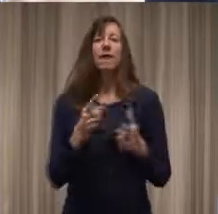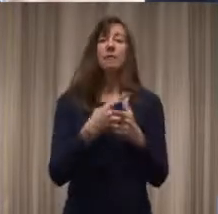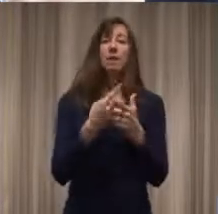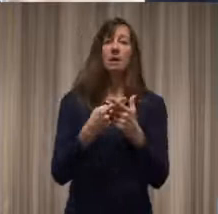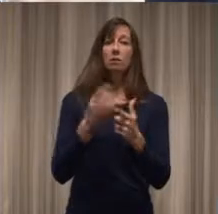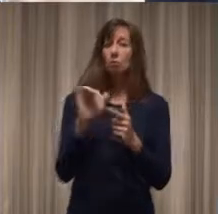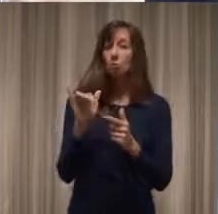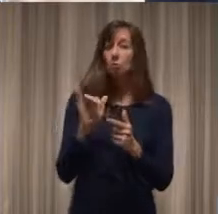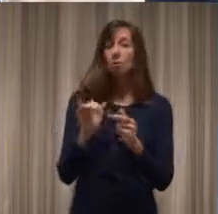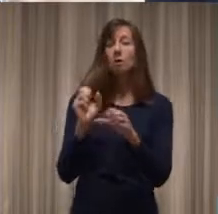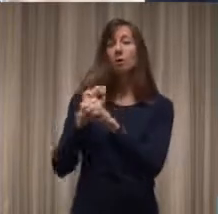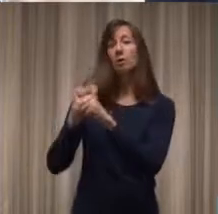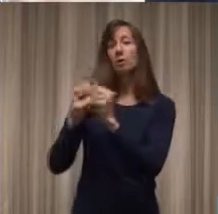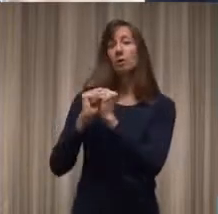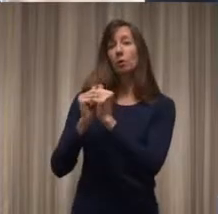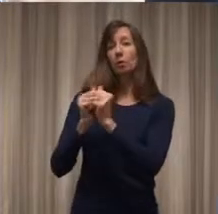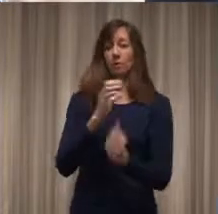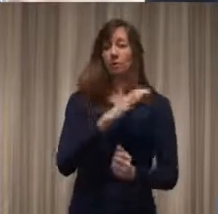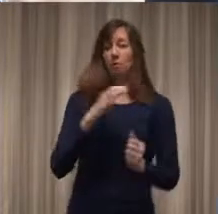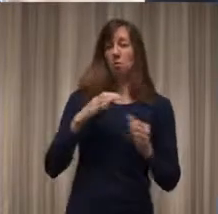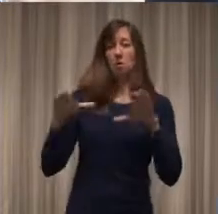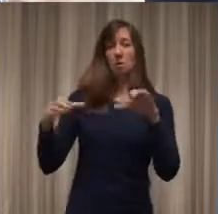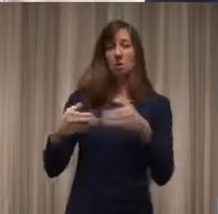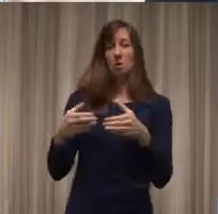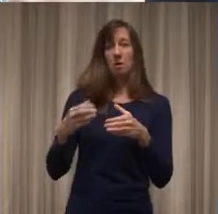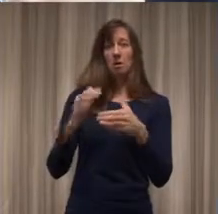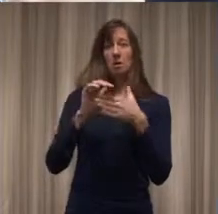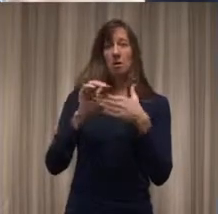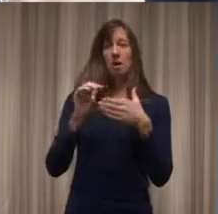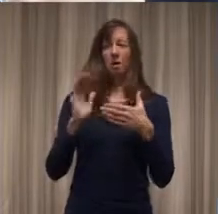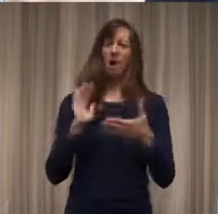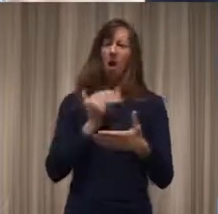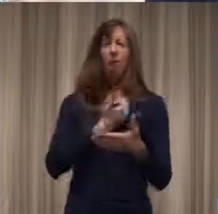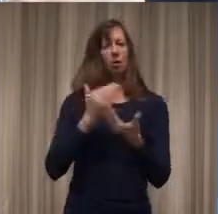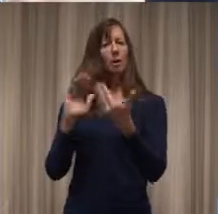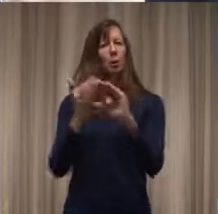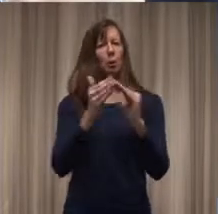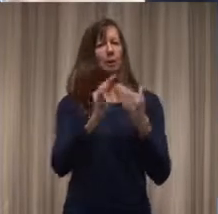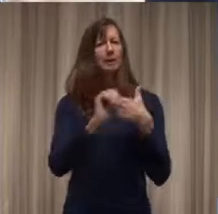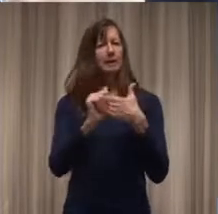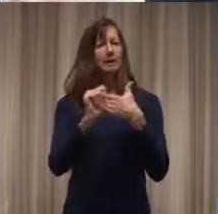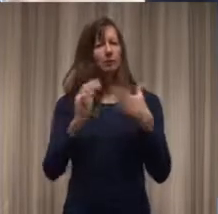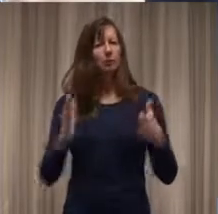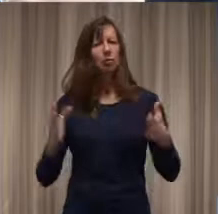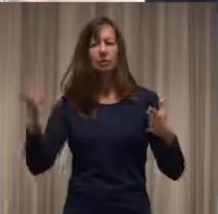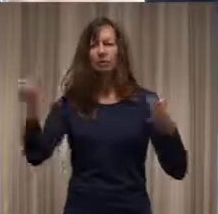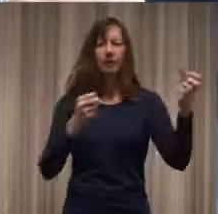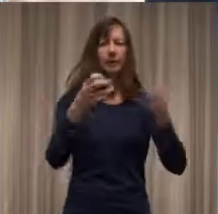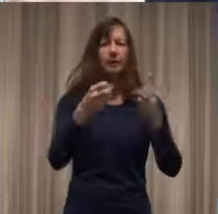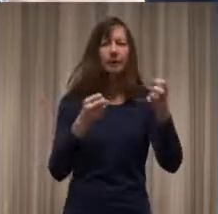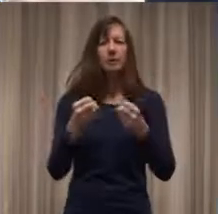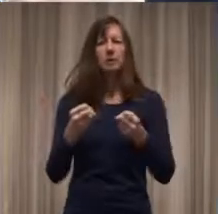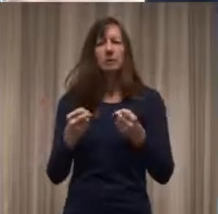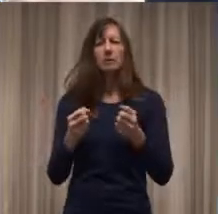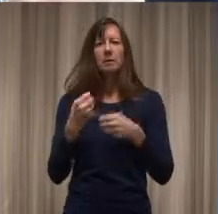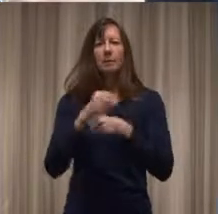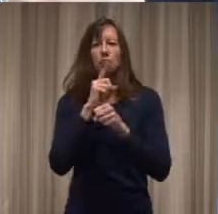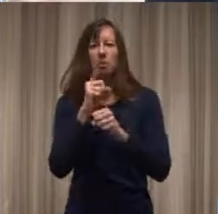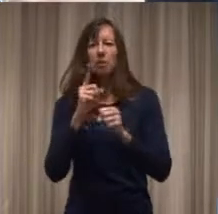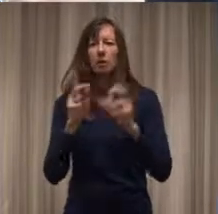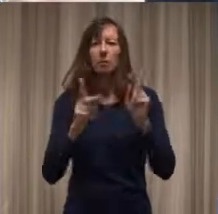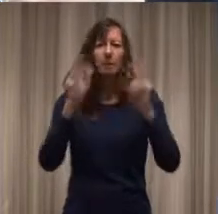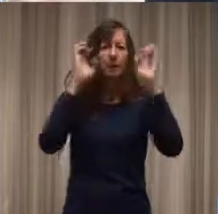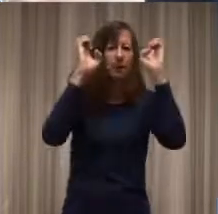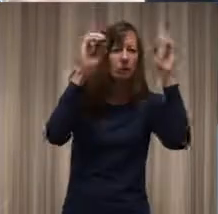that we're doing this in a community-driven and a community-led way. What does that look like on